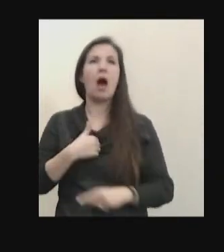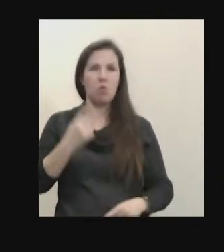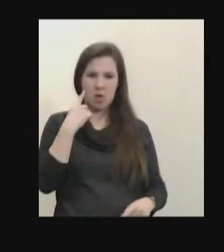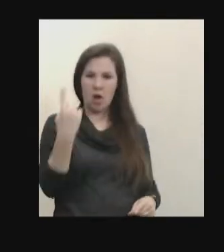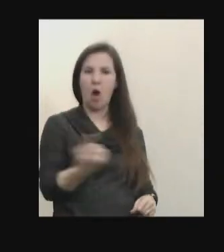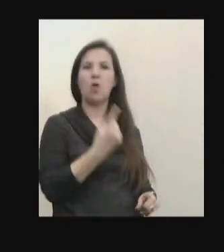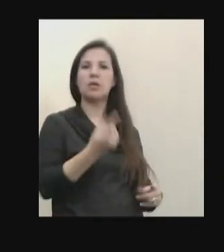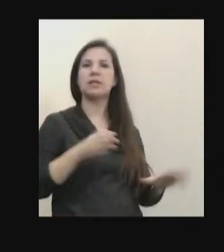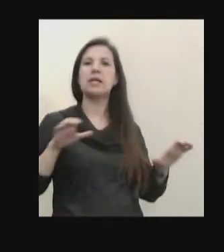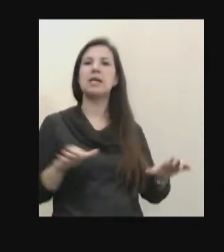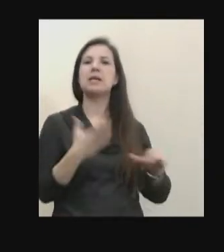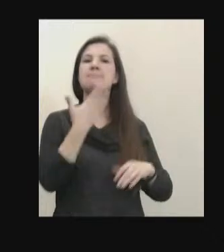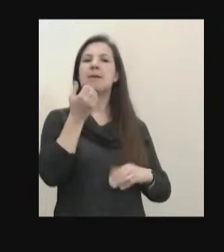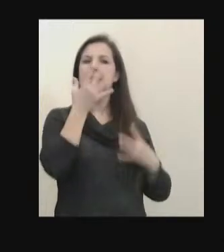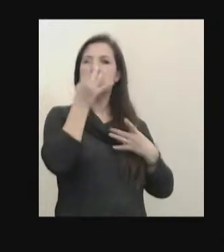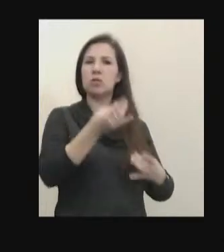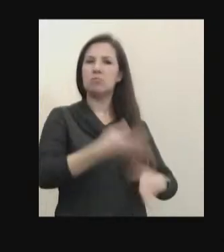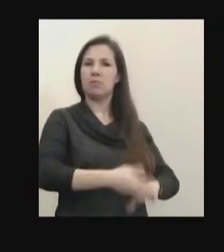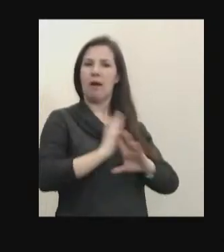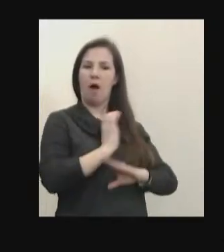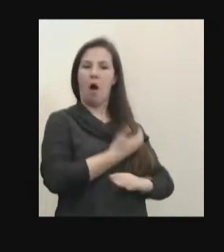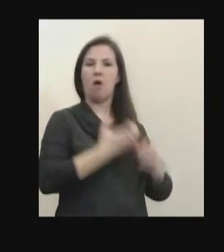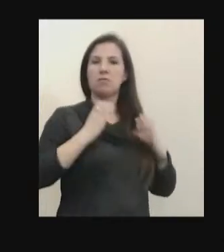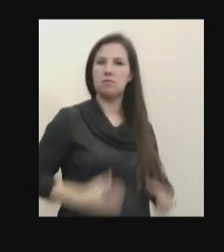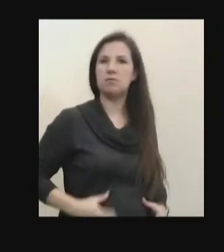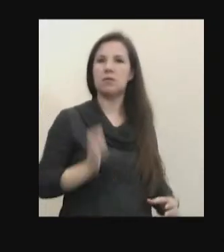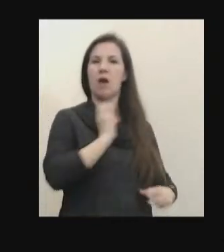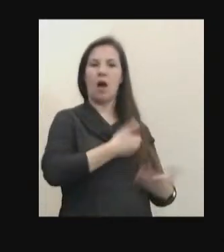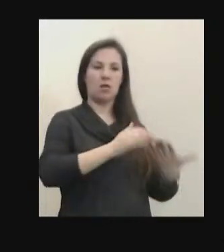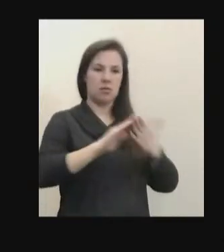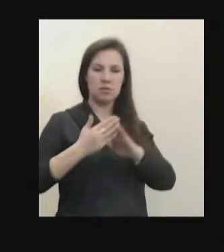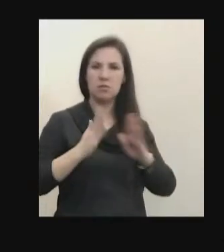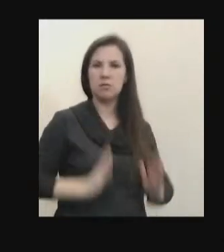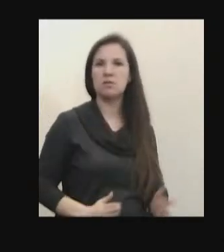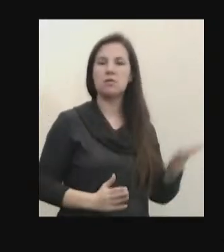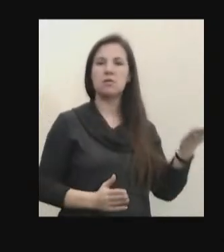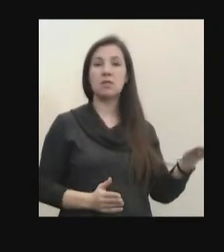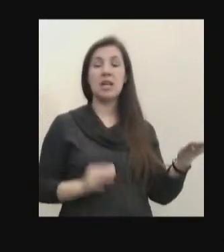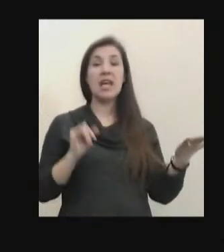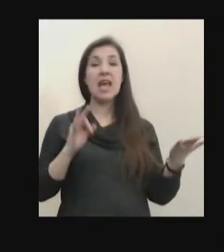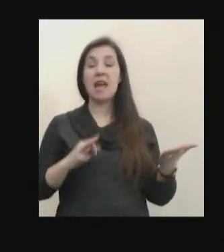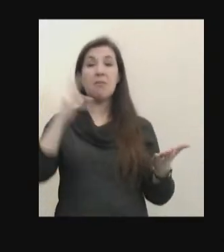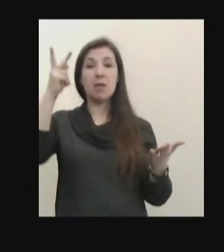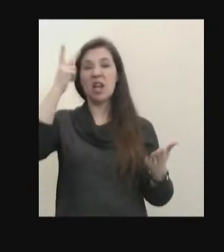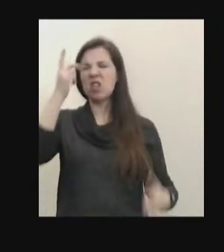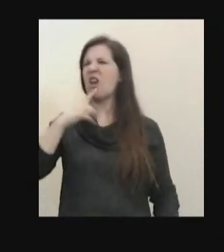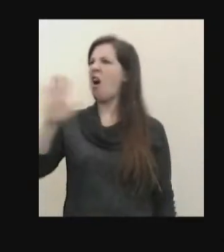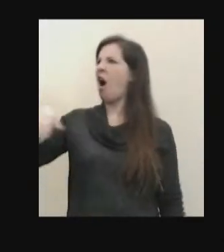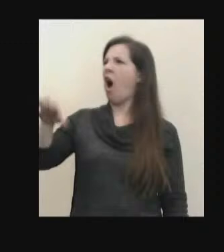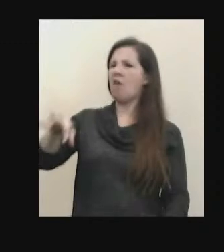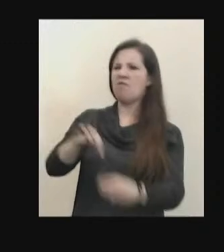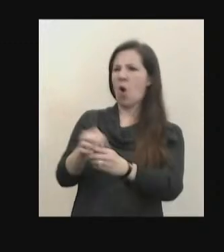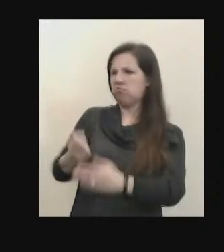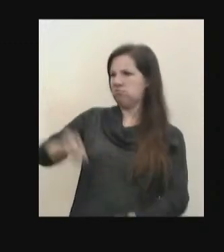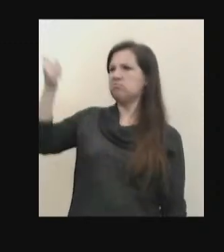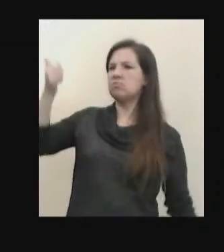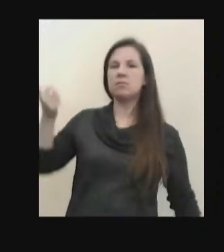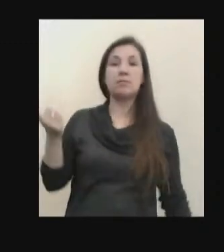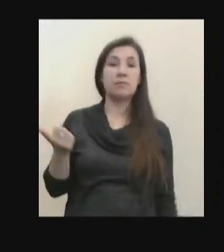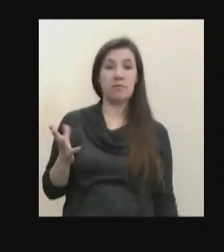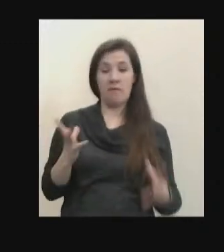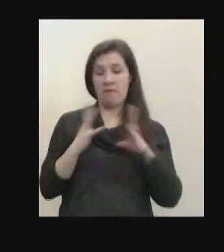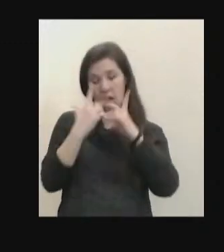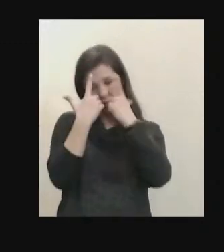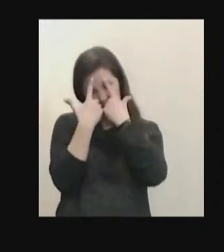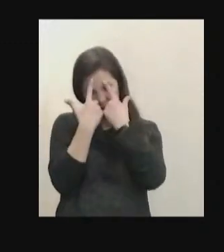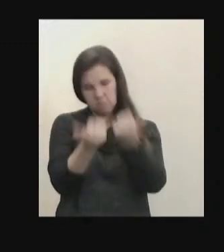protect our citizens and our community. If it costs me politically and people want to vote me out of office in the next election, so be it. I